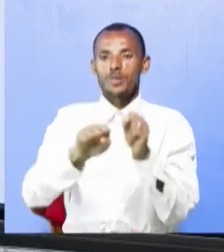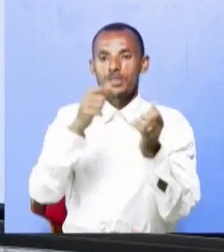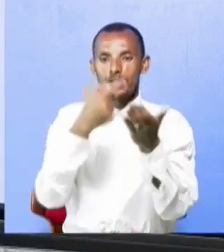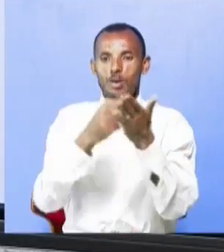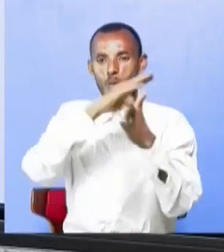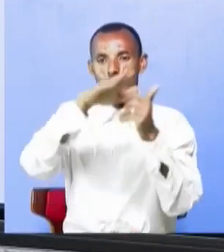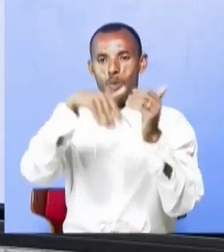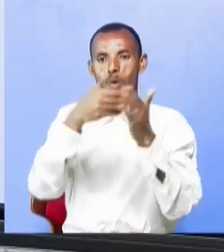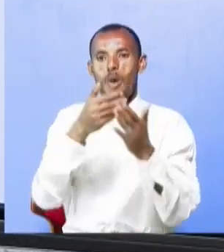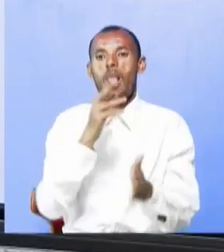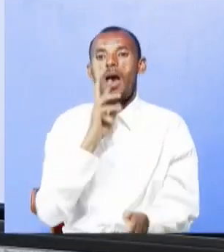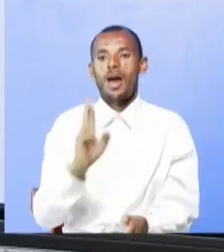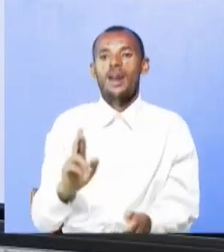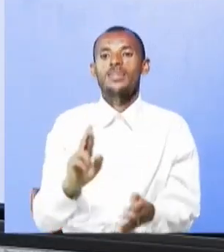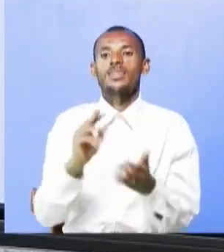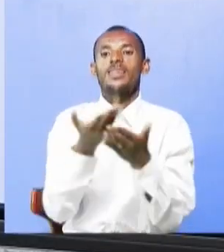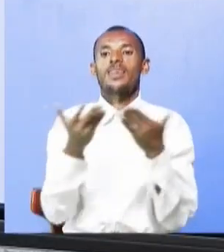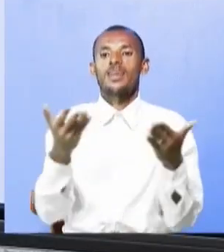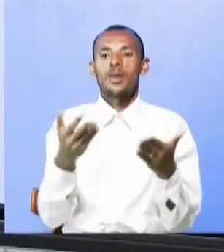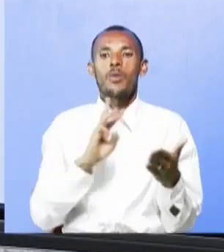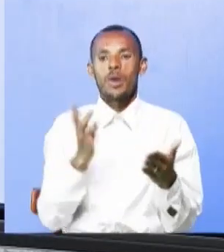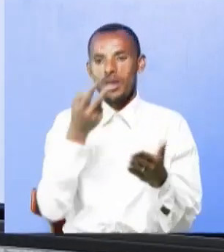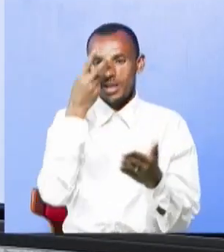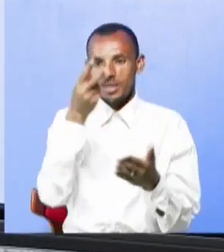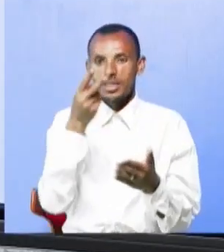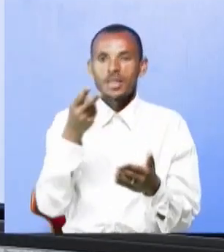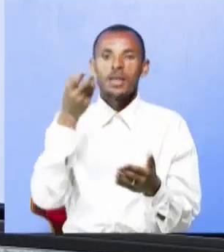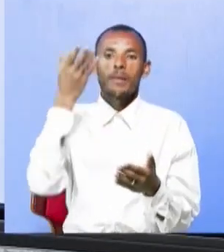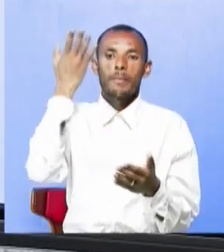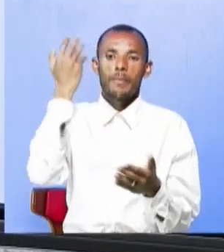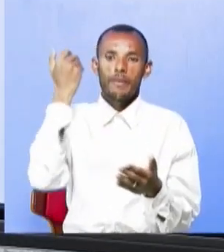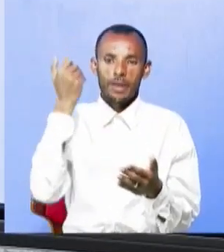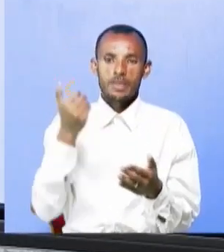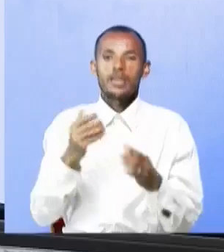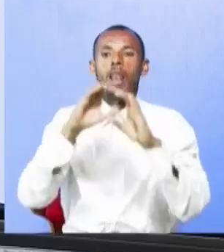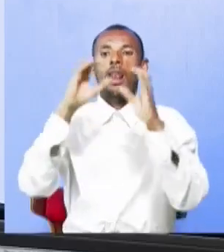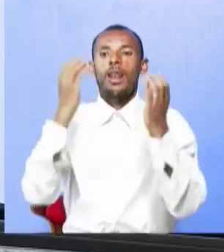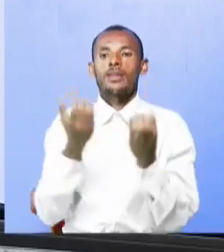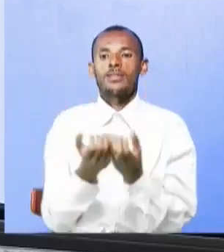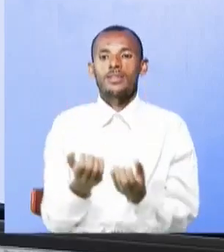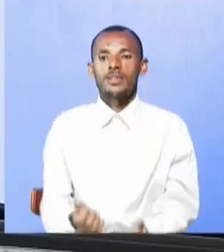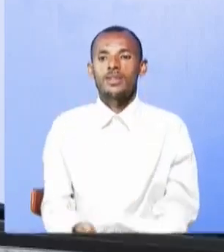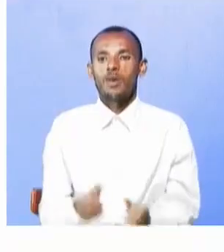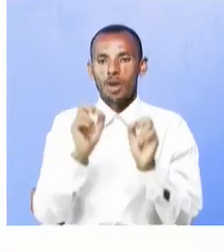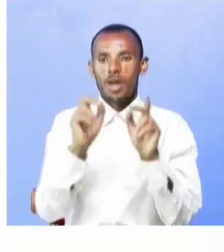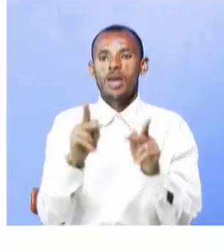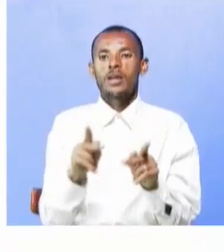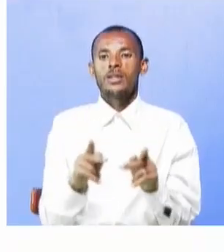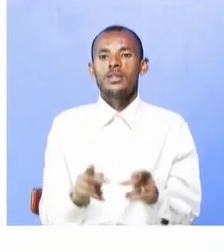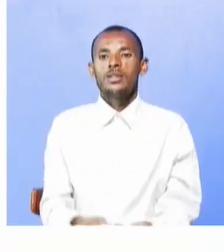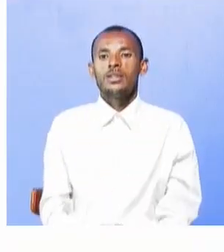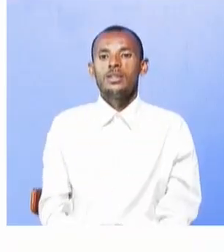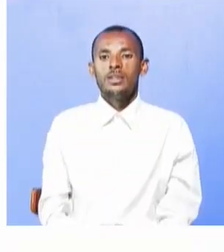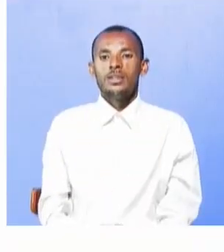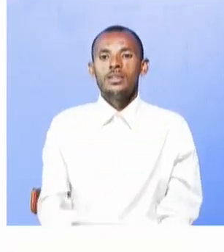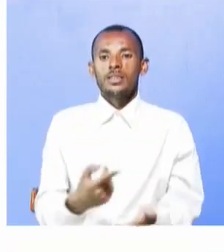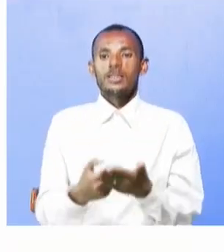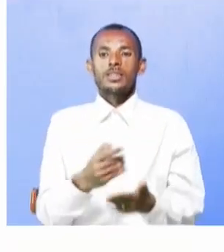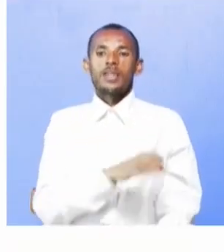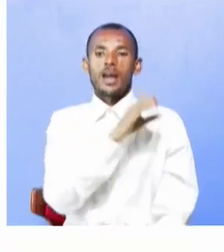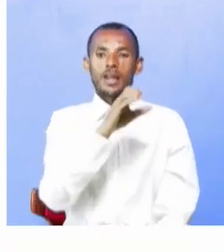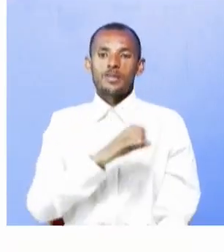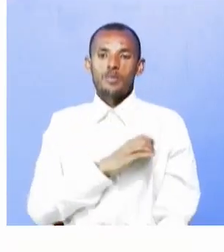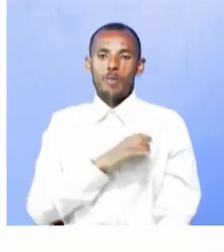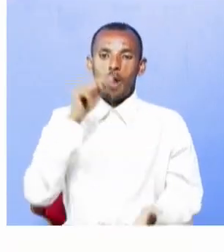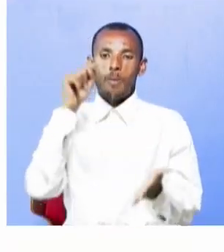all are the things that we have seen in our previous lesson, okay? So this is the characteristic of